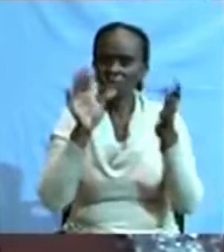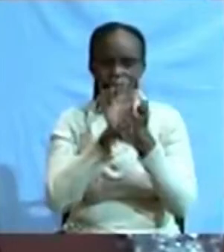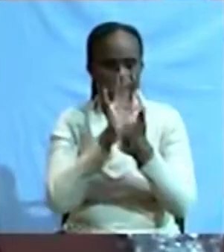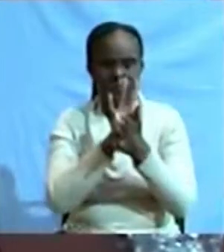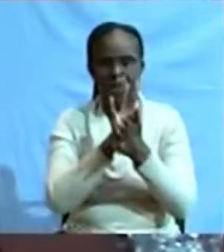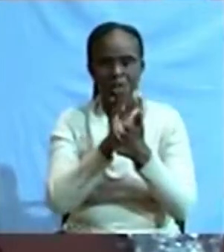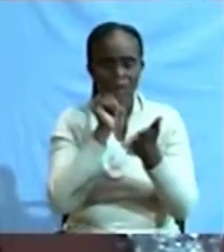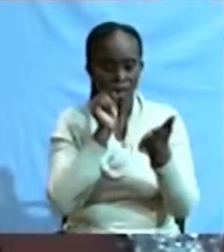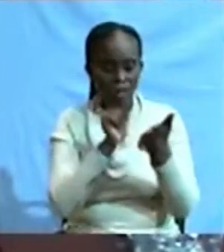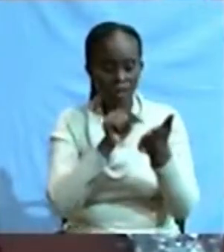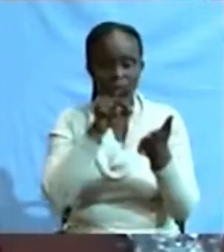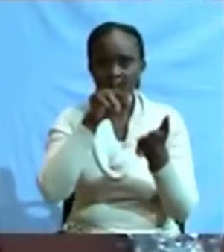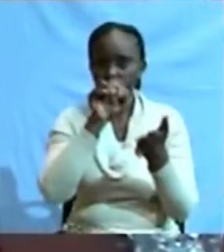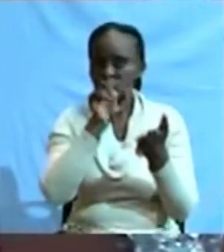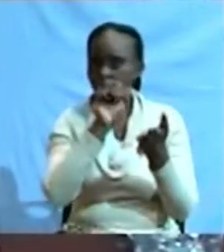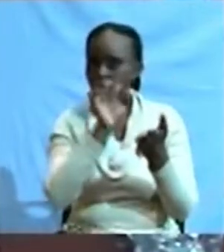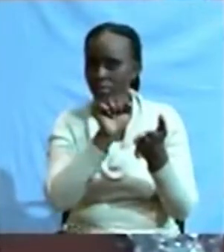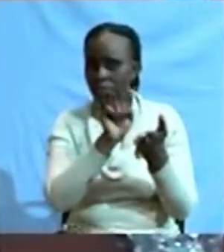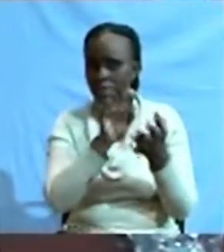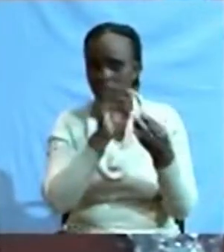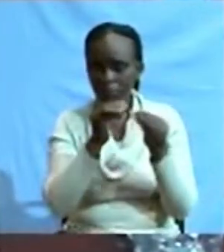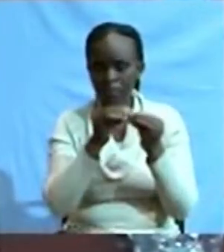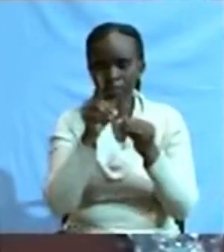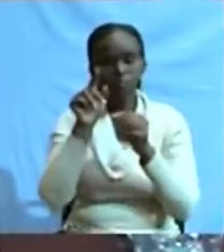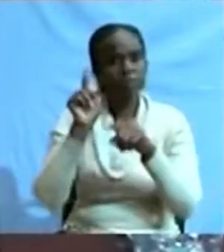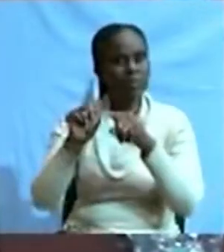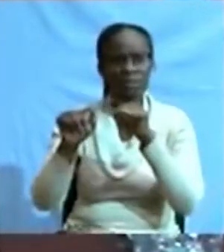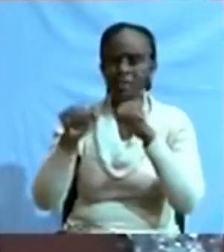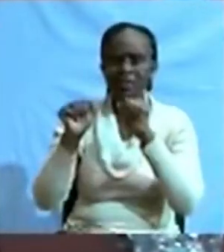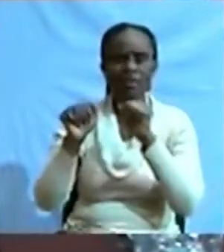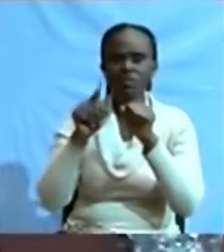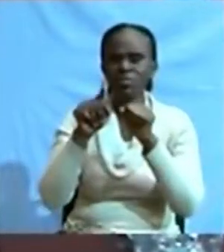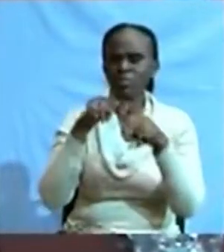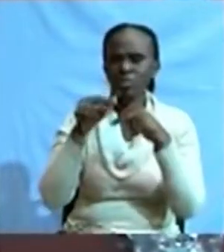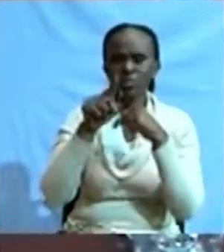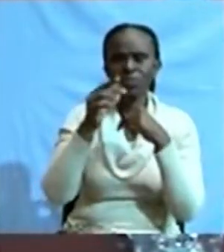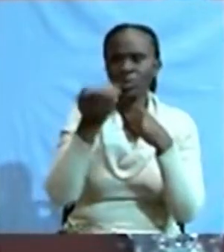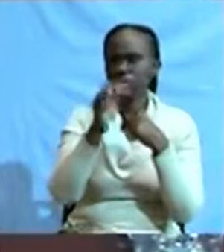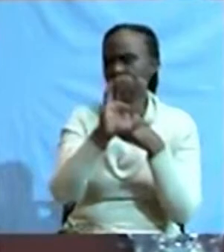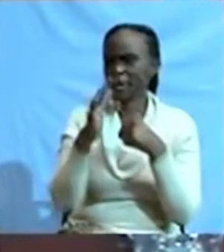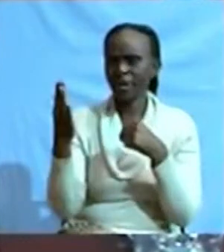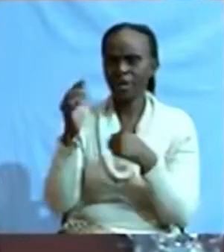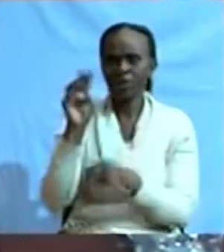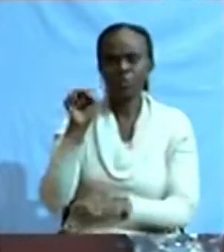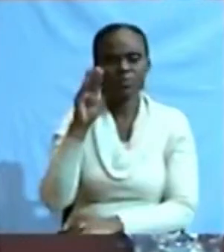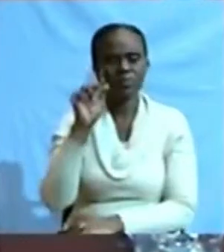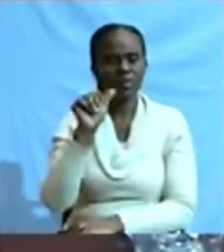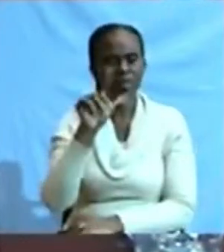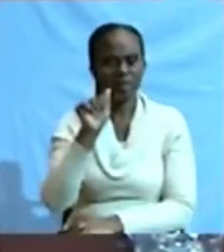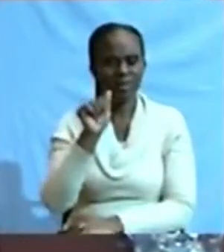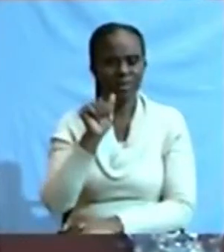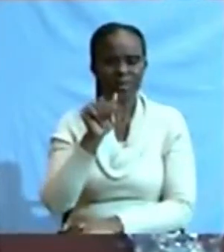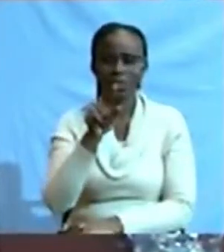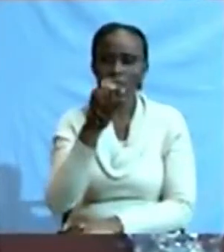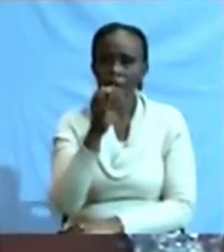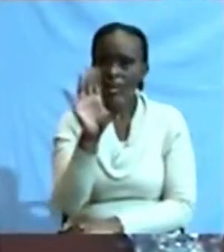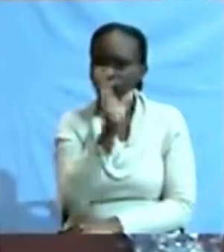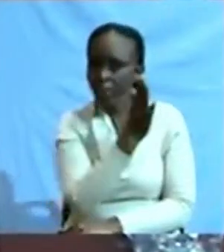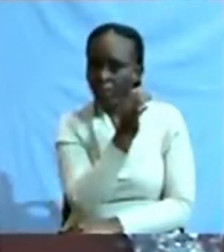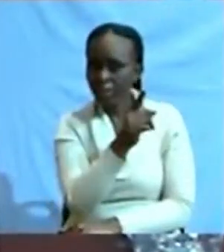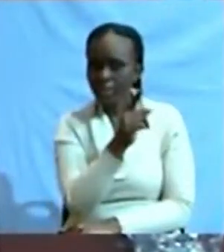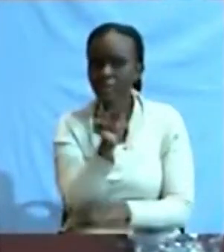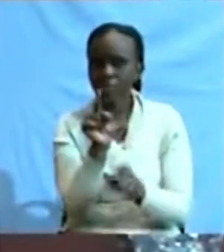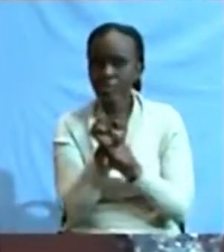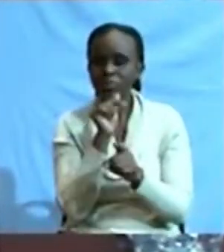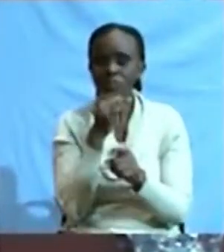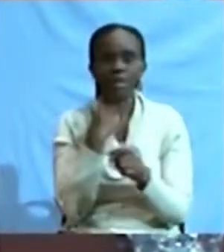the plots, now the plots are numbered, then you just budget. Like you want to go back to Mbara. You assume you want to go back to Mbara, you don't have the